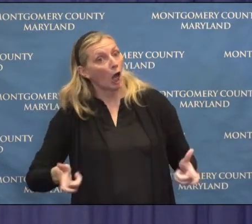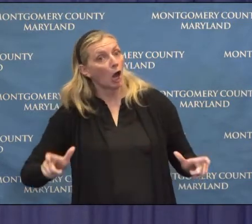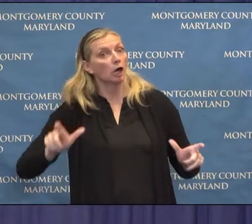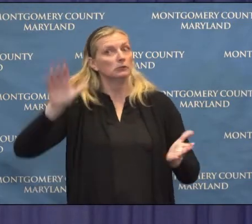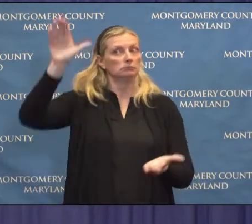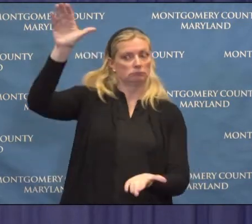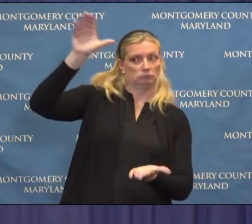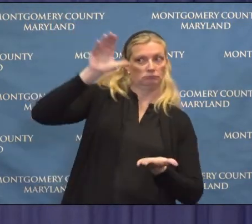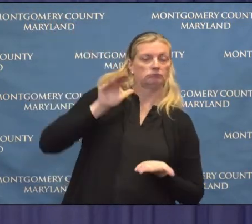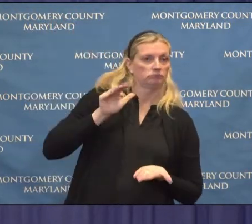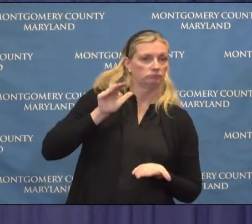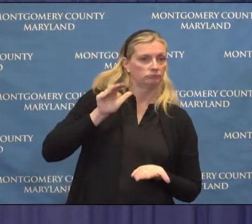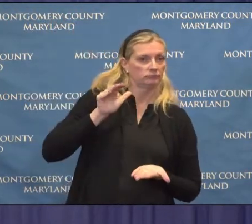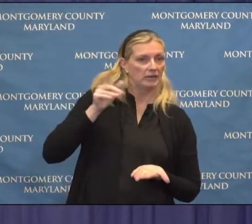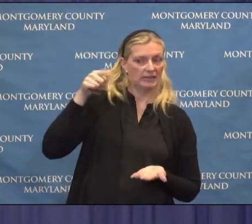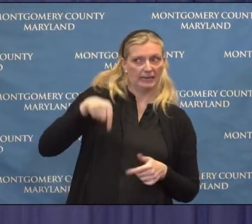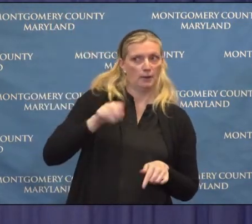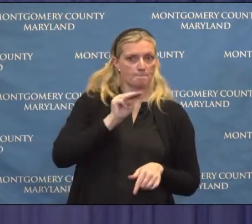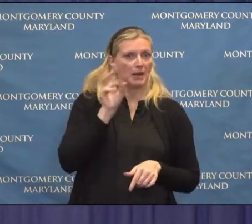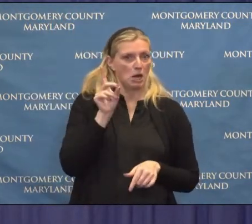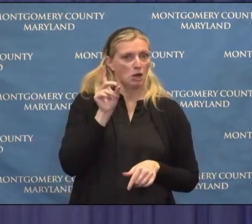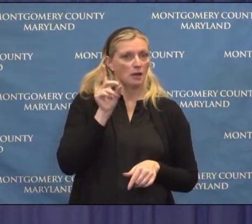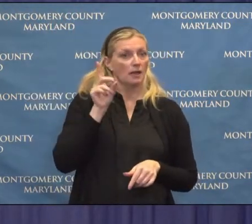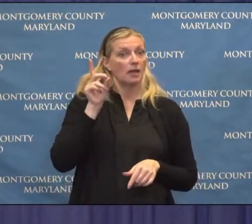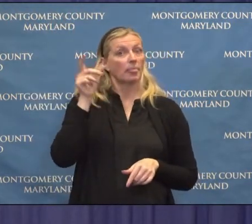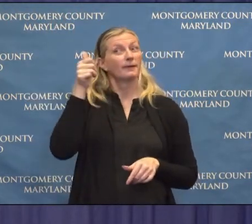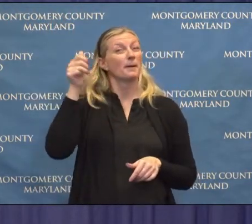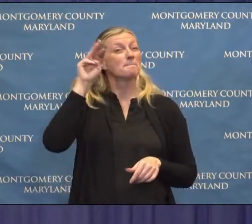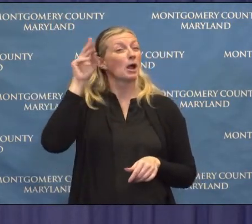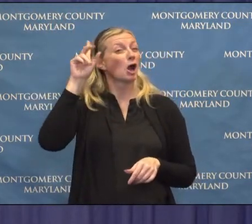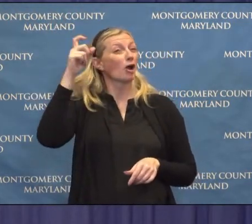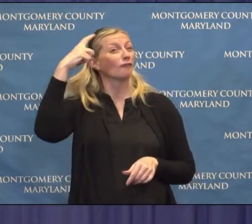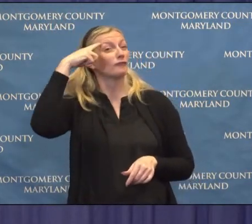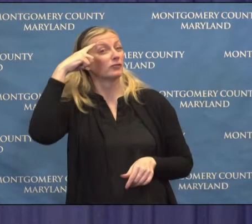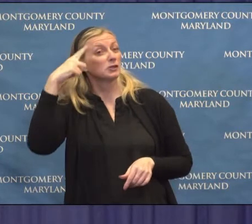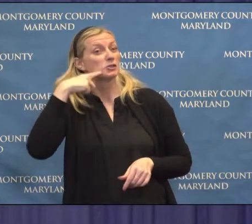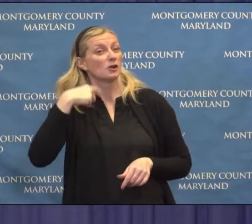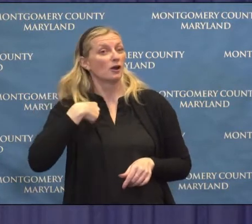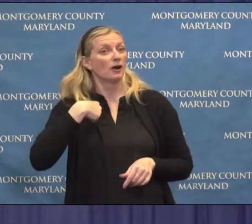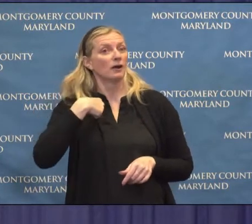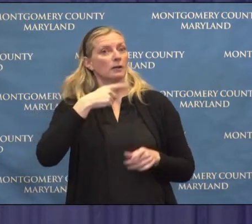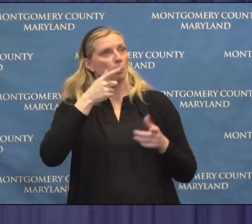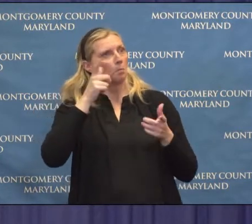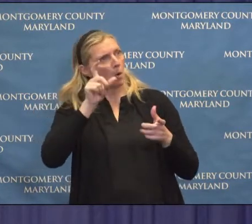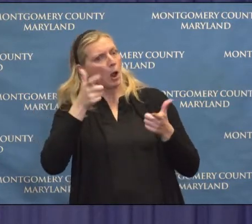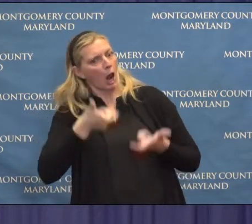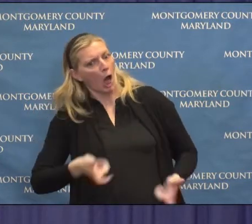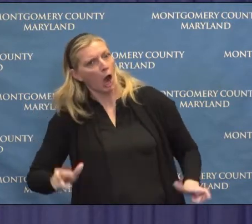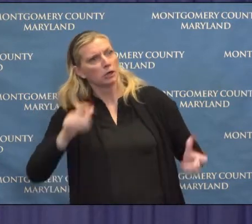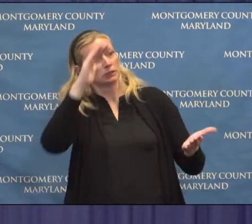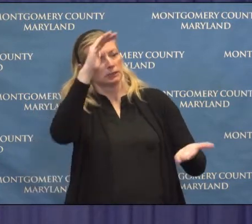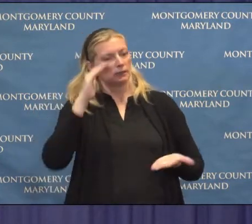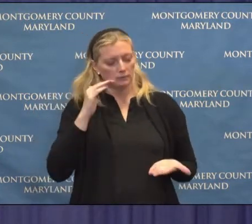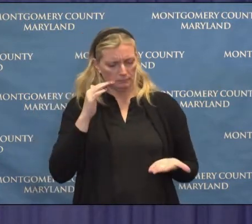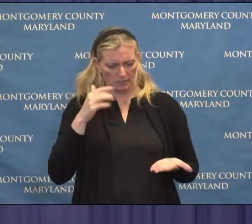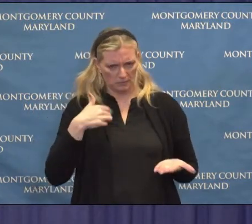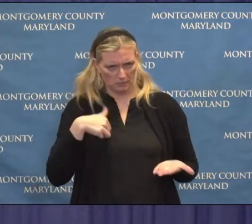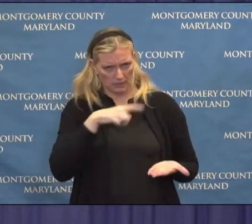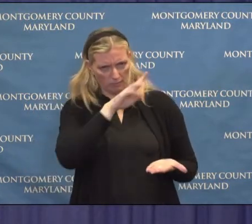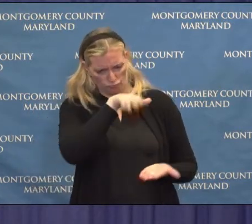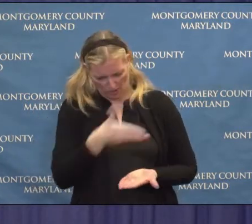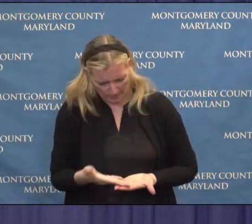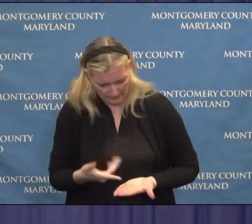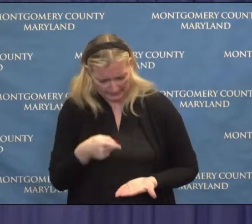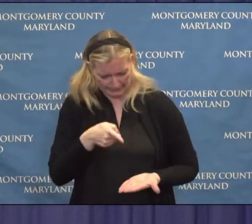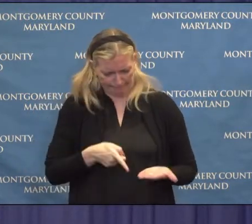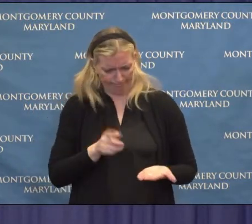said that we're told about these large shipments, but then when they actually come in, they're not. We're hoping that this is actually a